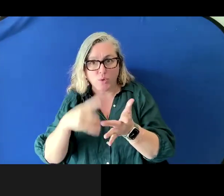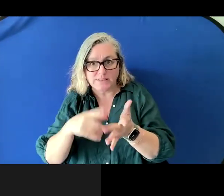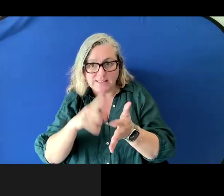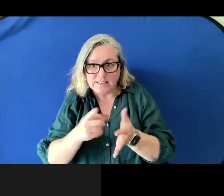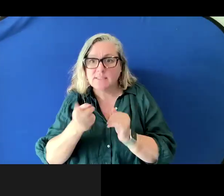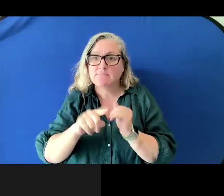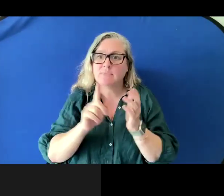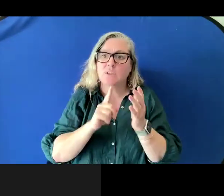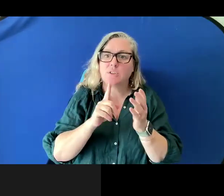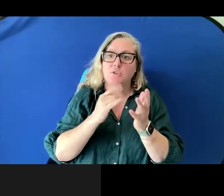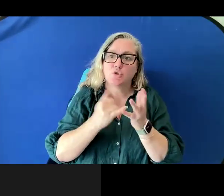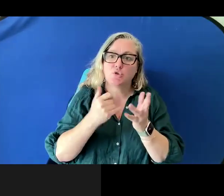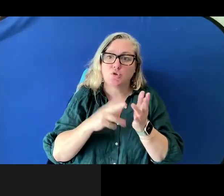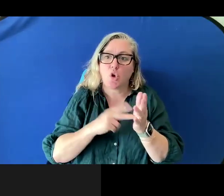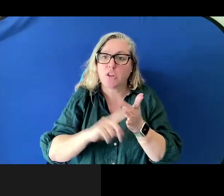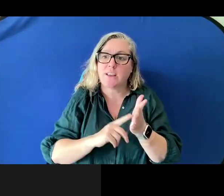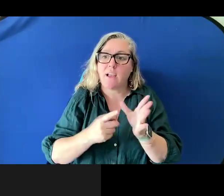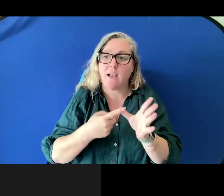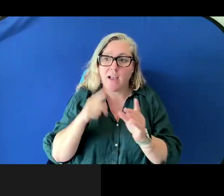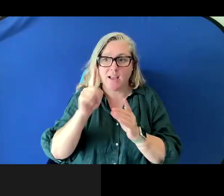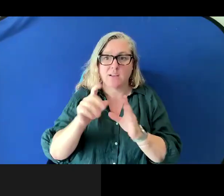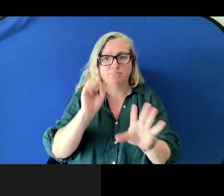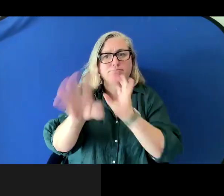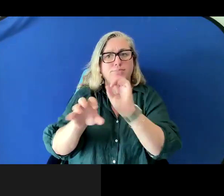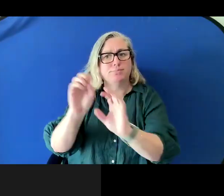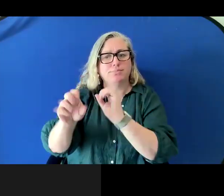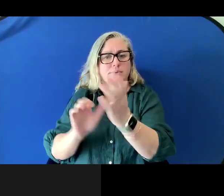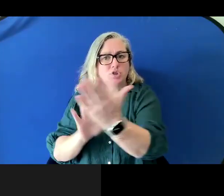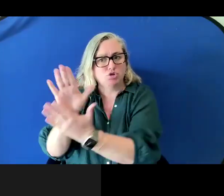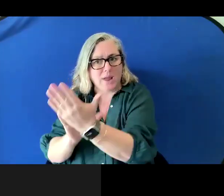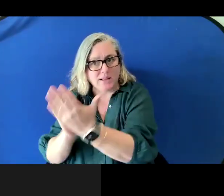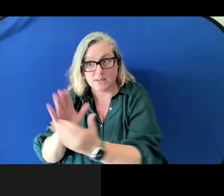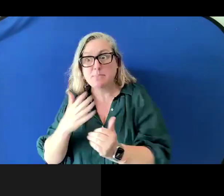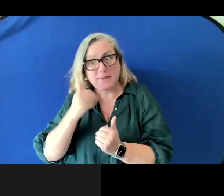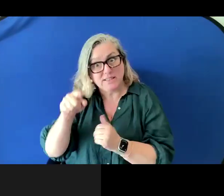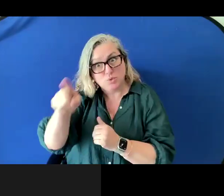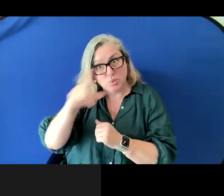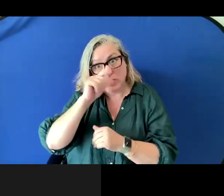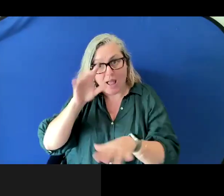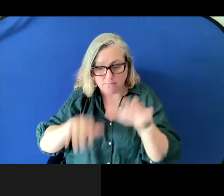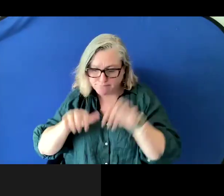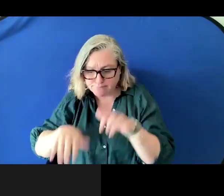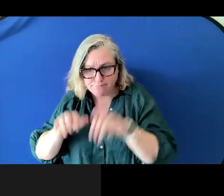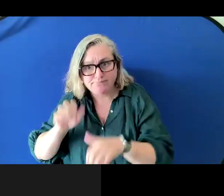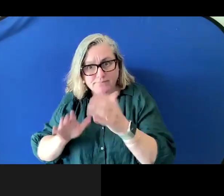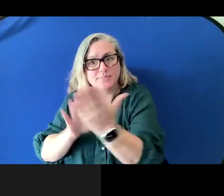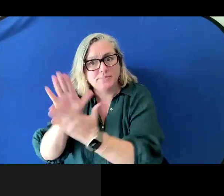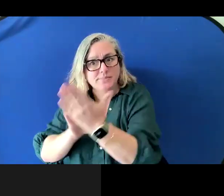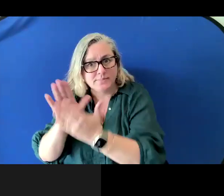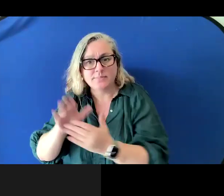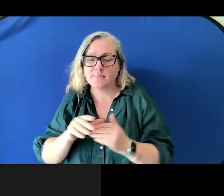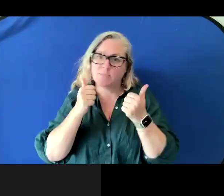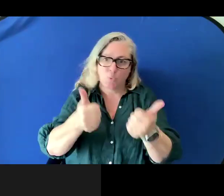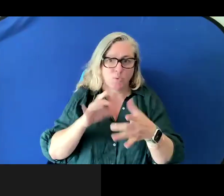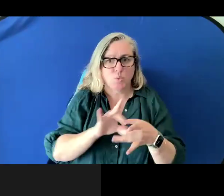them already in the chat sharing those things. And feel free to engage in the chat in a way that works for you. It's great to be able to connect with community.